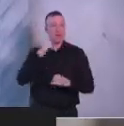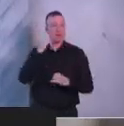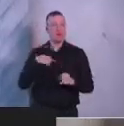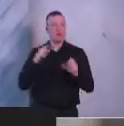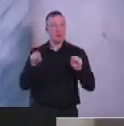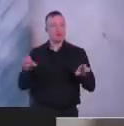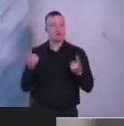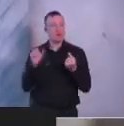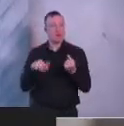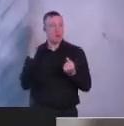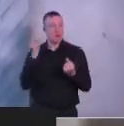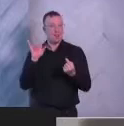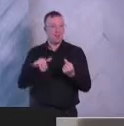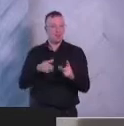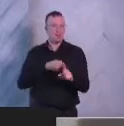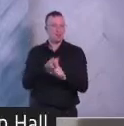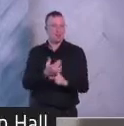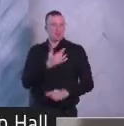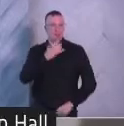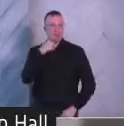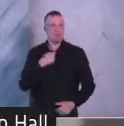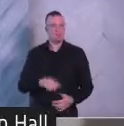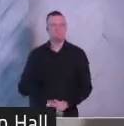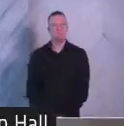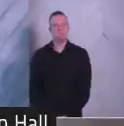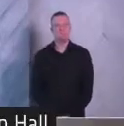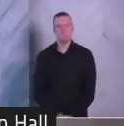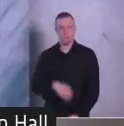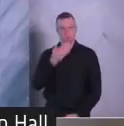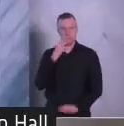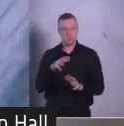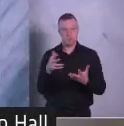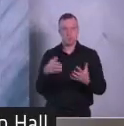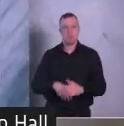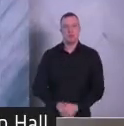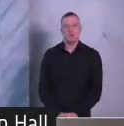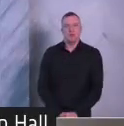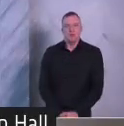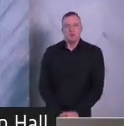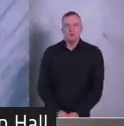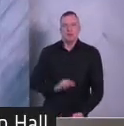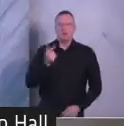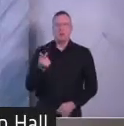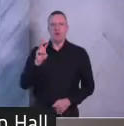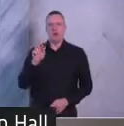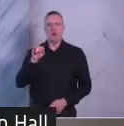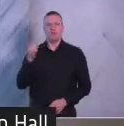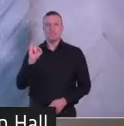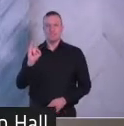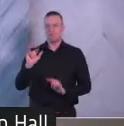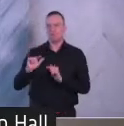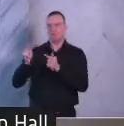do that, because that's what hits home for me. Thank you very much. And Waji, if you'd like to take the question